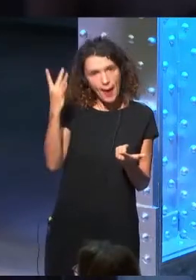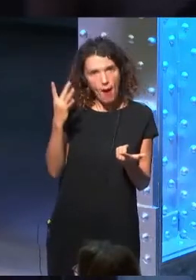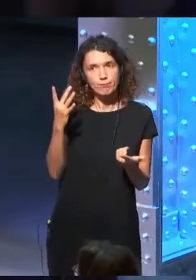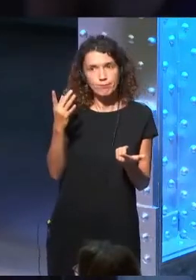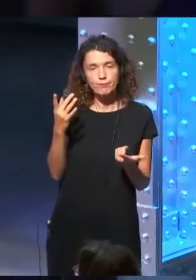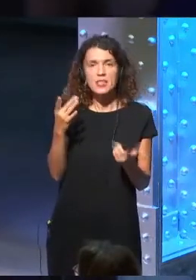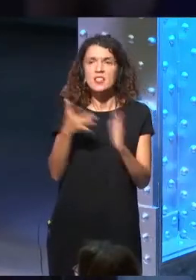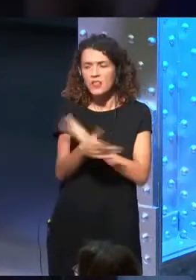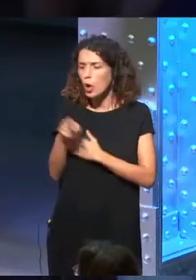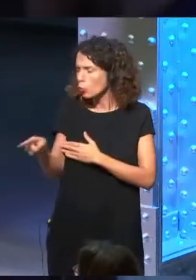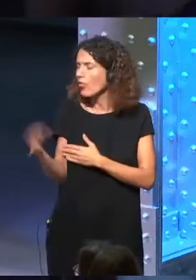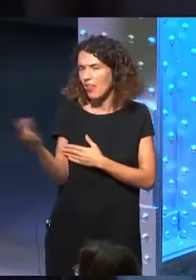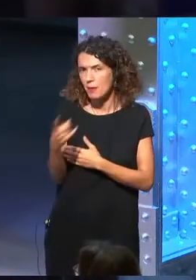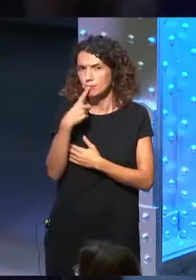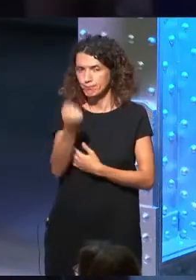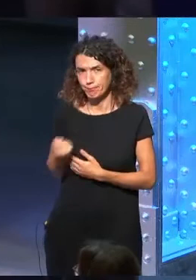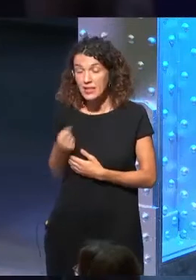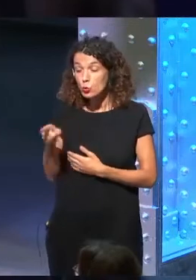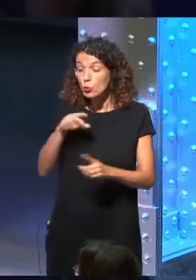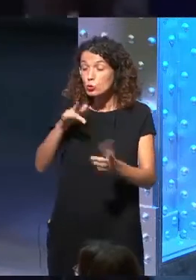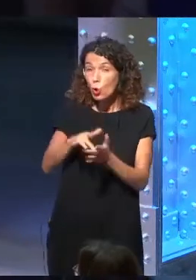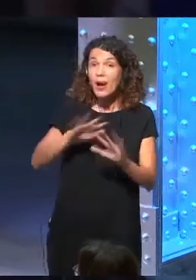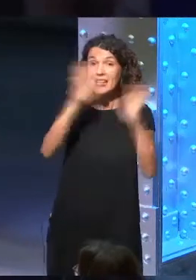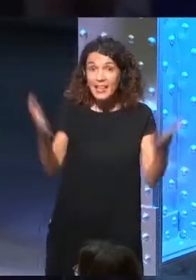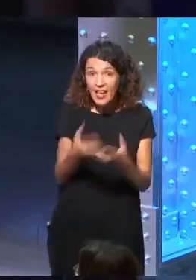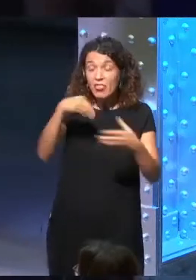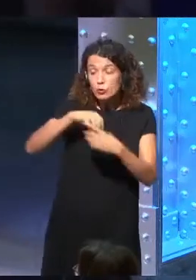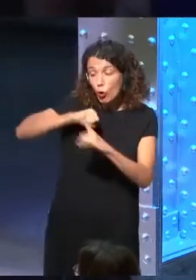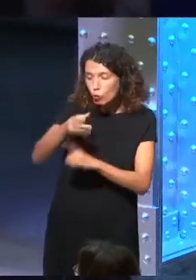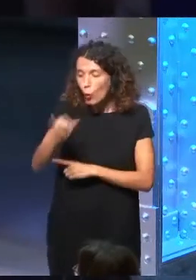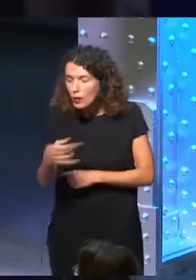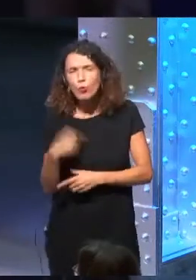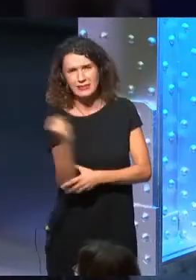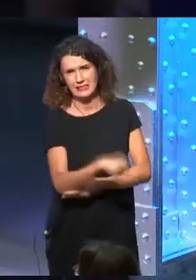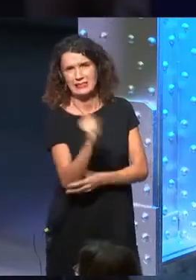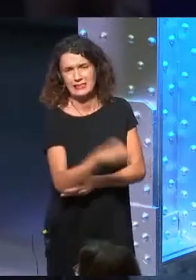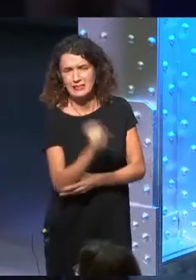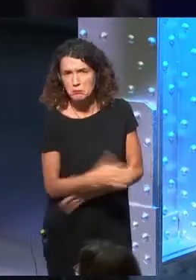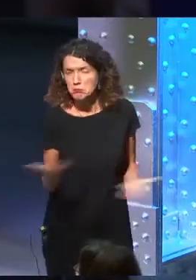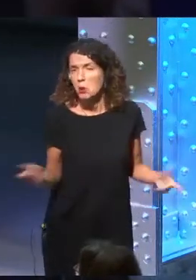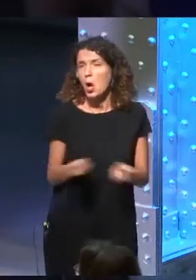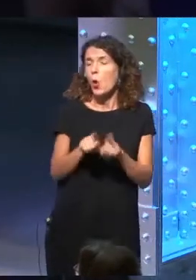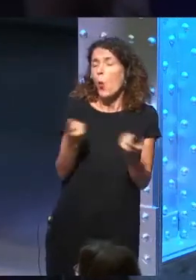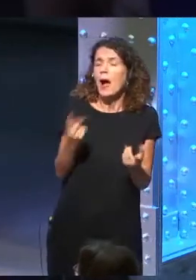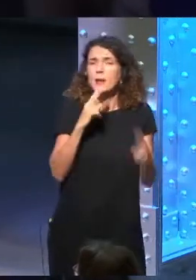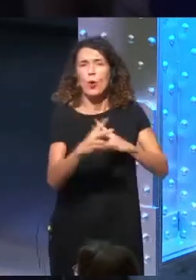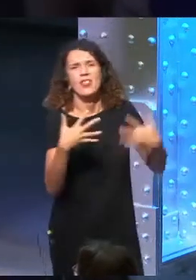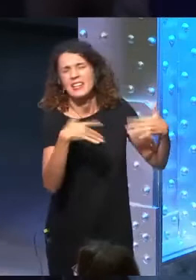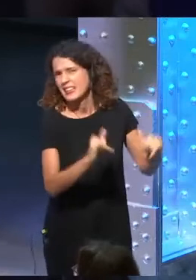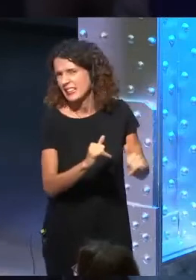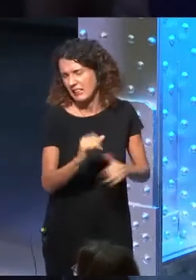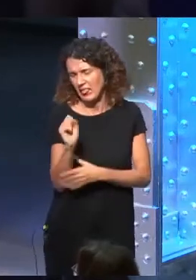internet abuse, what you are told is pay no attention to them, do not reply, and just block